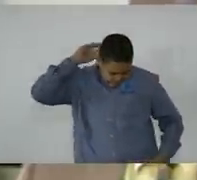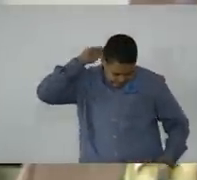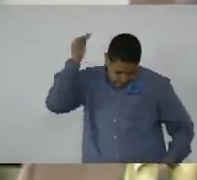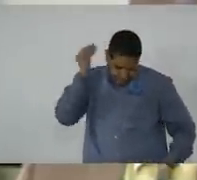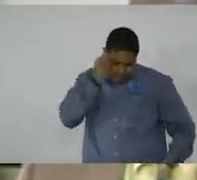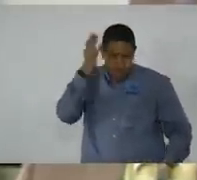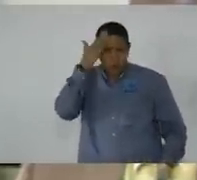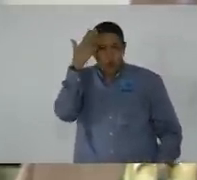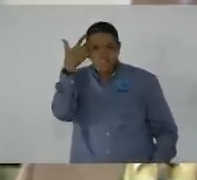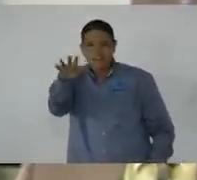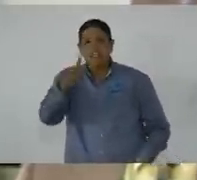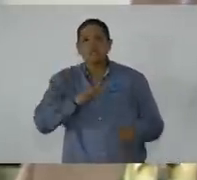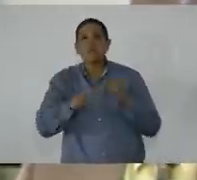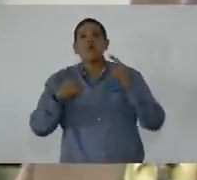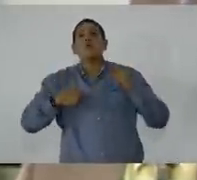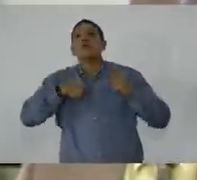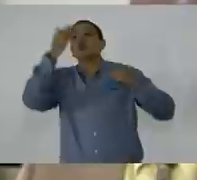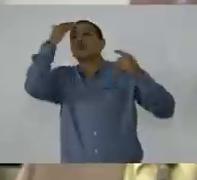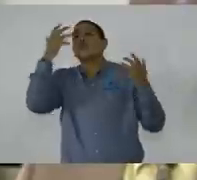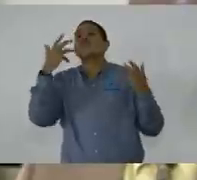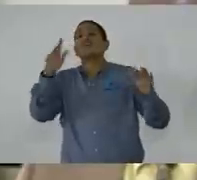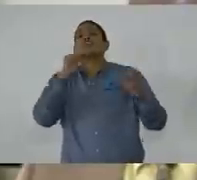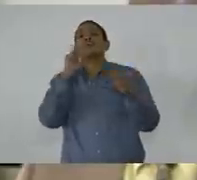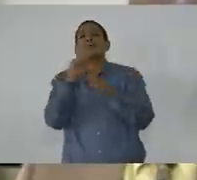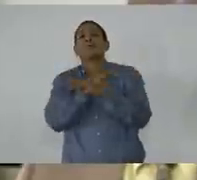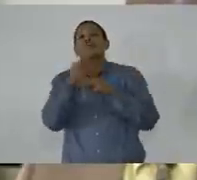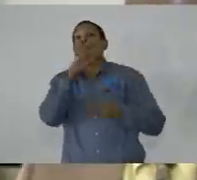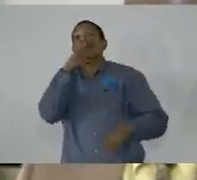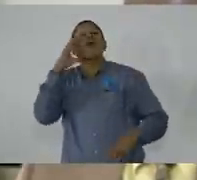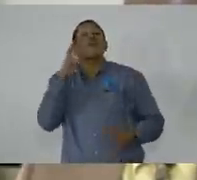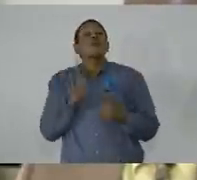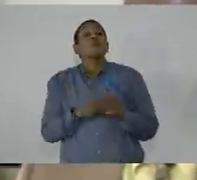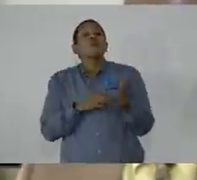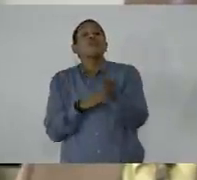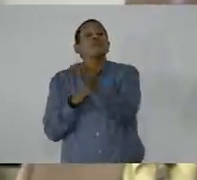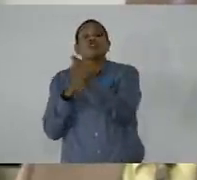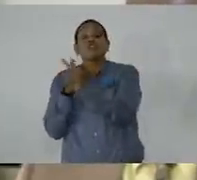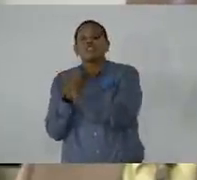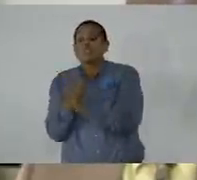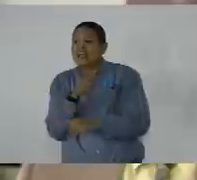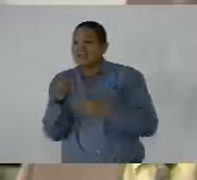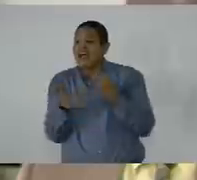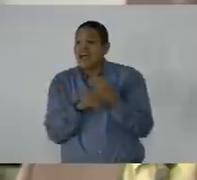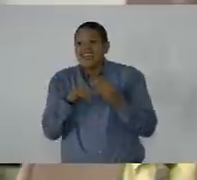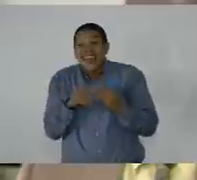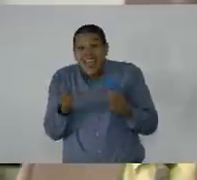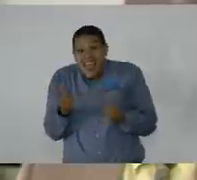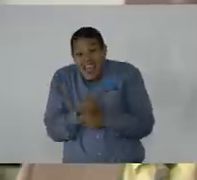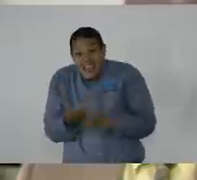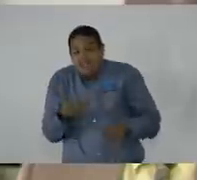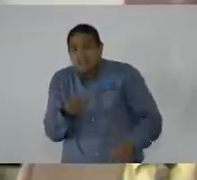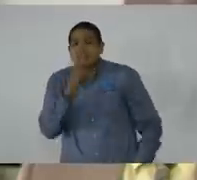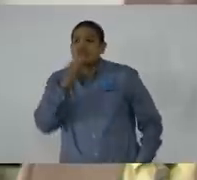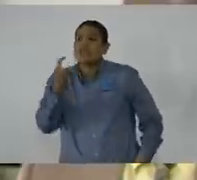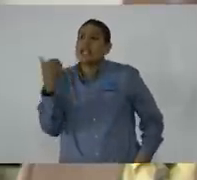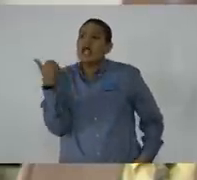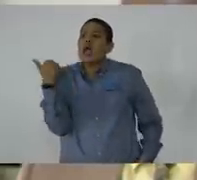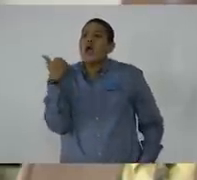but we are also aware that the Ministry of Agriculture and Fisheries, in all of that, accounts